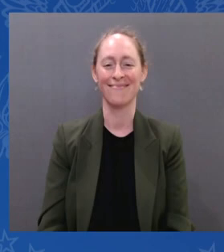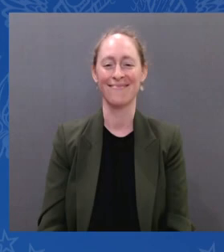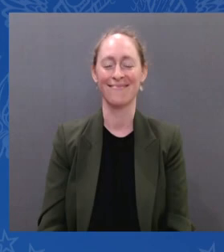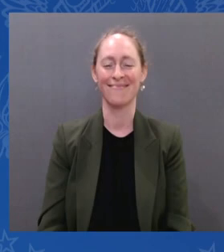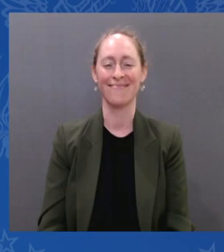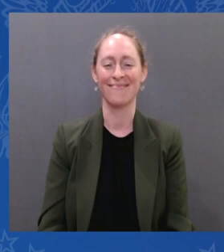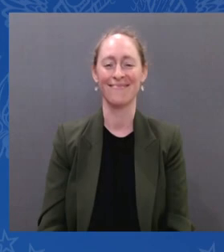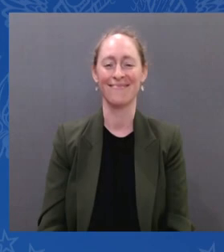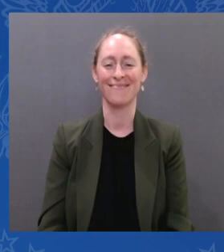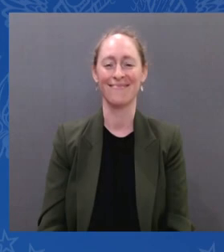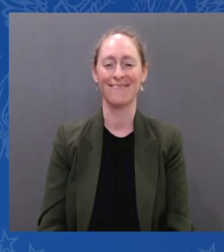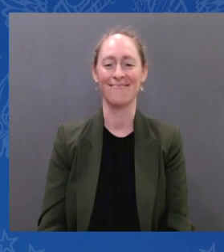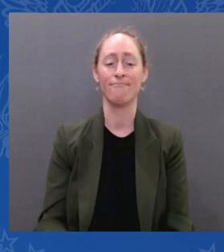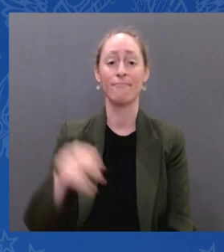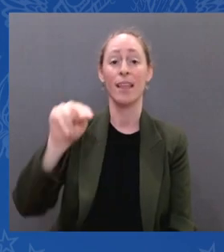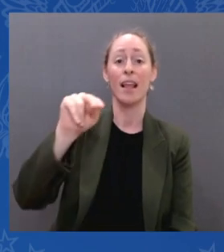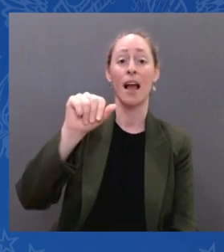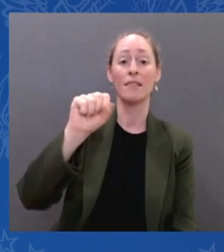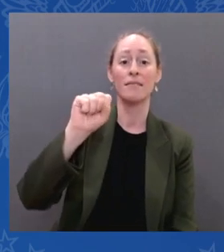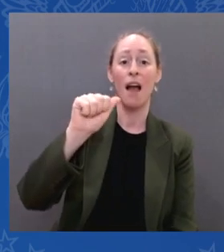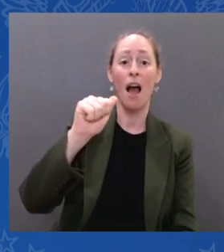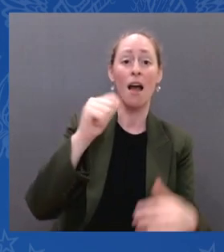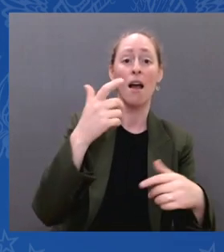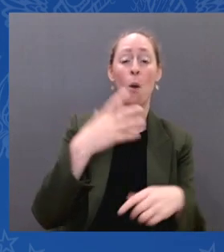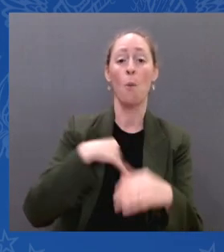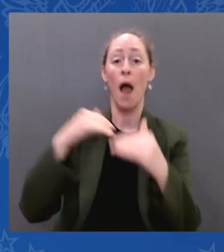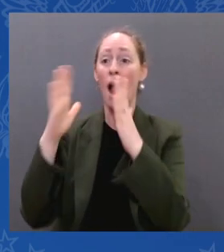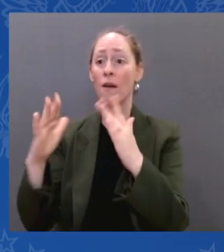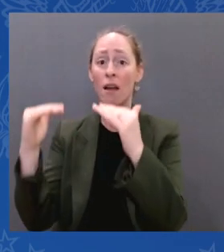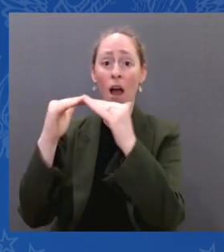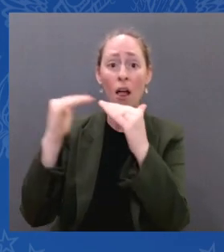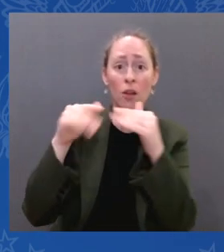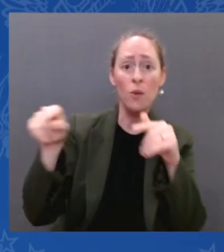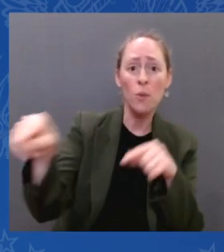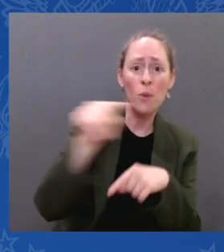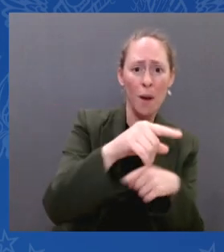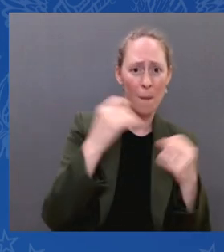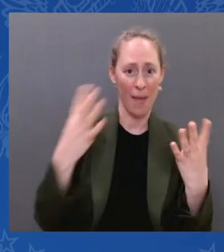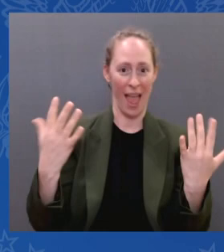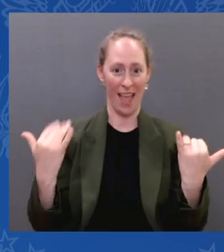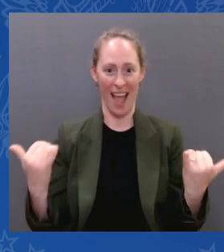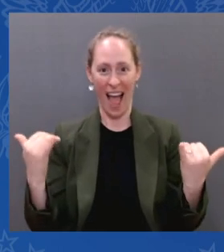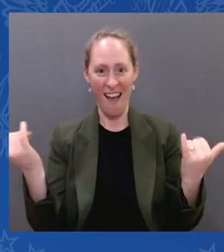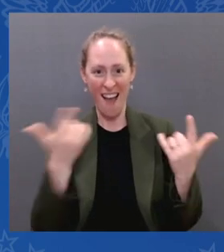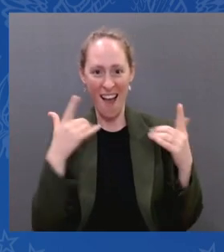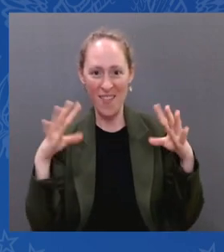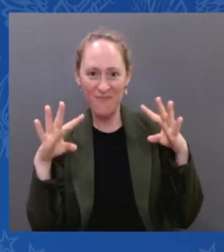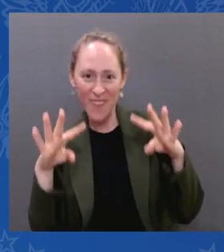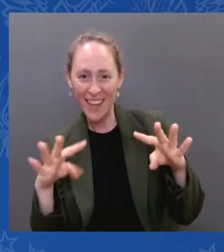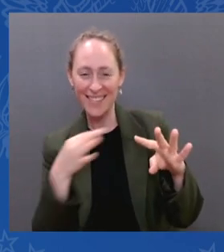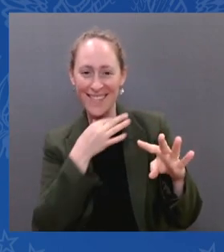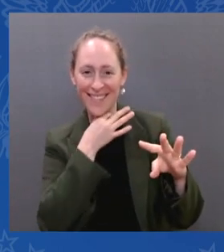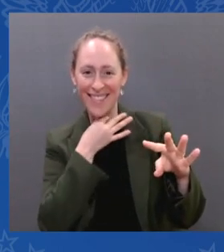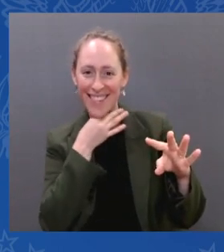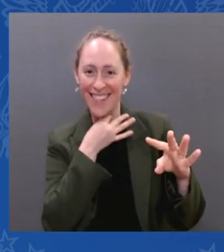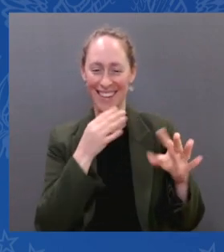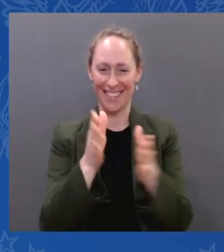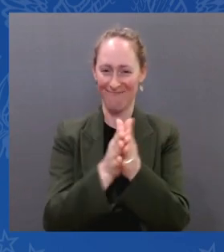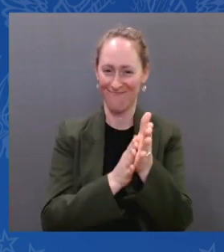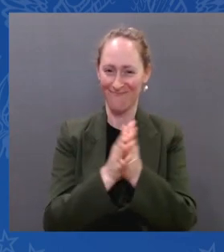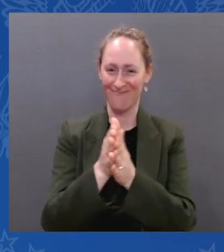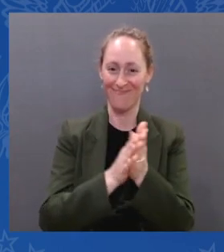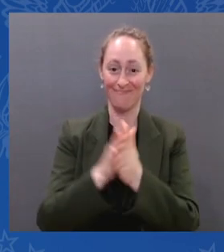from home. So yes, as chair of the National Space Council, I know that today represents an exciting new